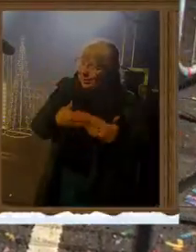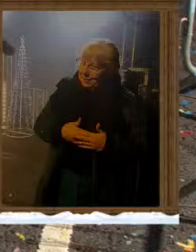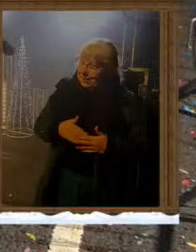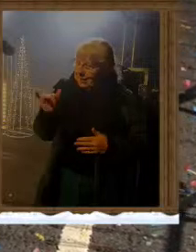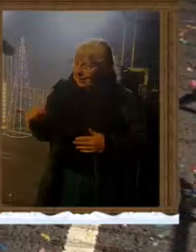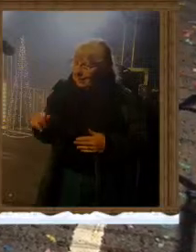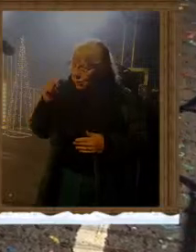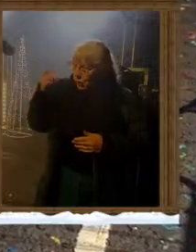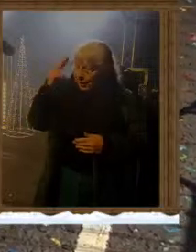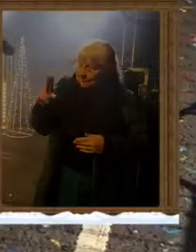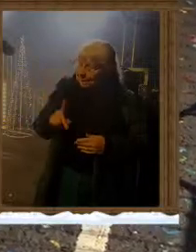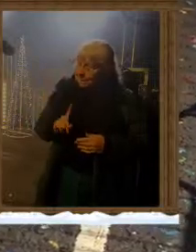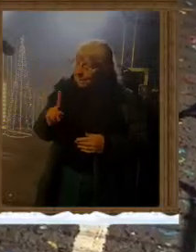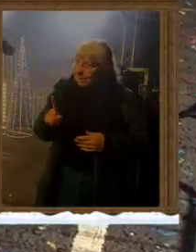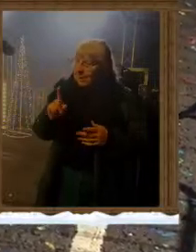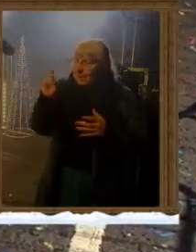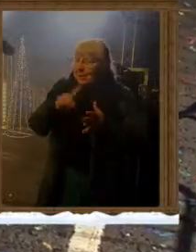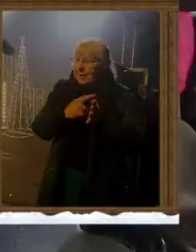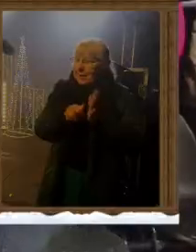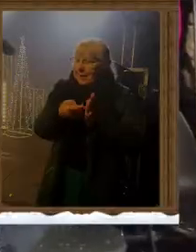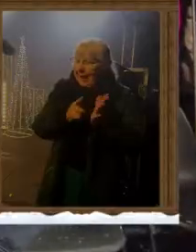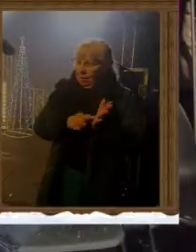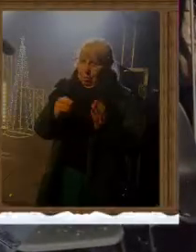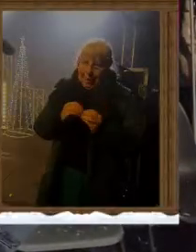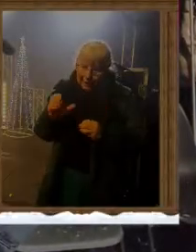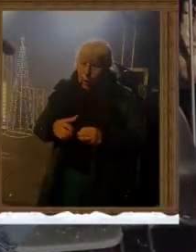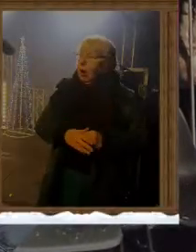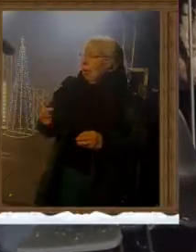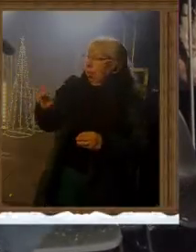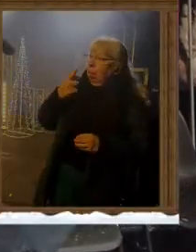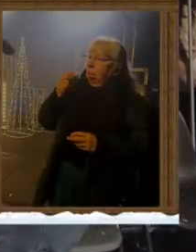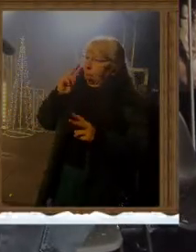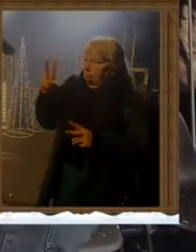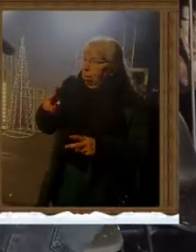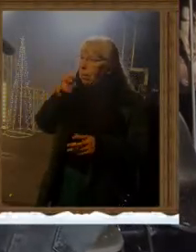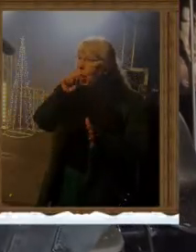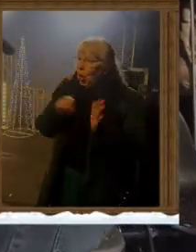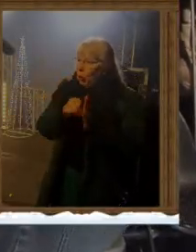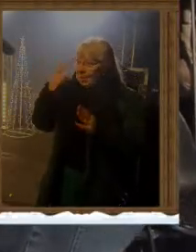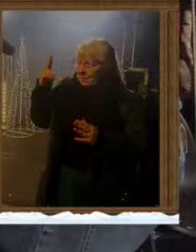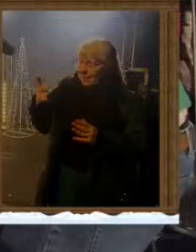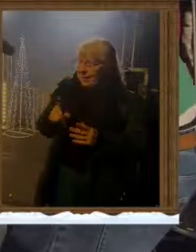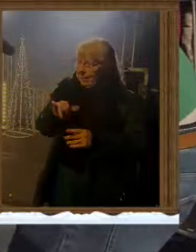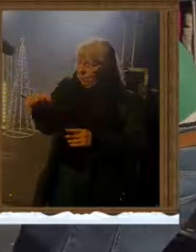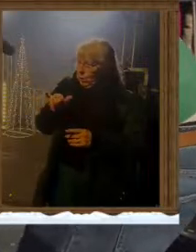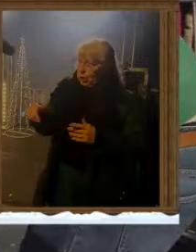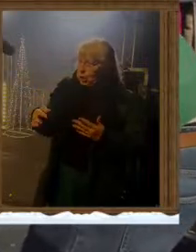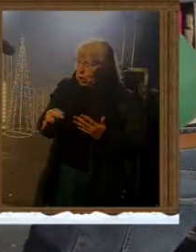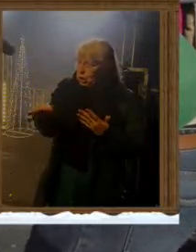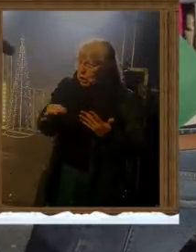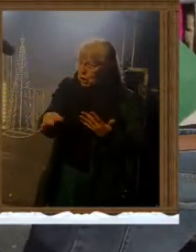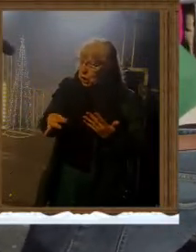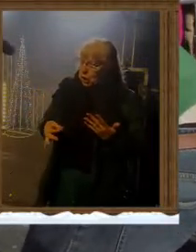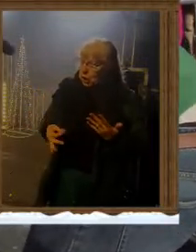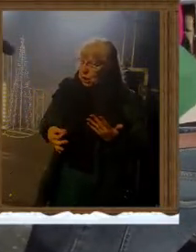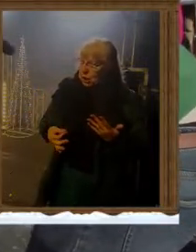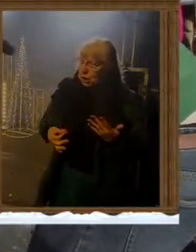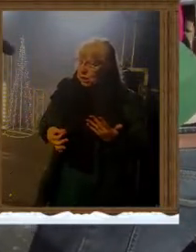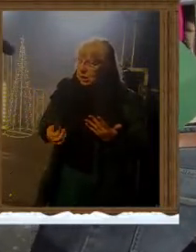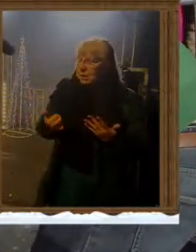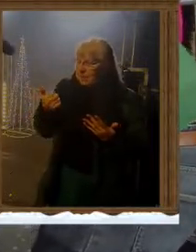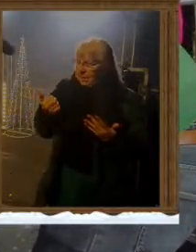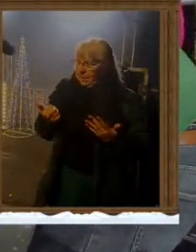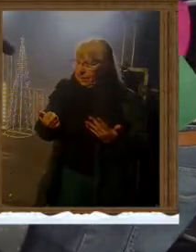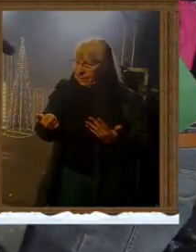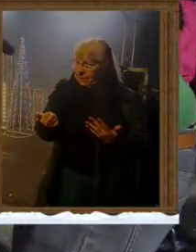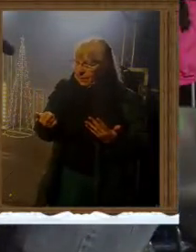Yes. What's your name? Where are you from? Carol, lovely to see you. Nice Christmas name. You get to pick one of our final presents. Go on. Anyone? There we